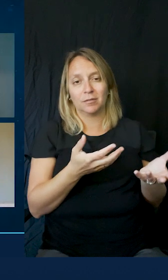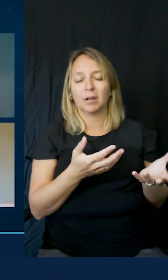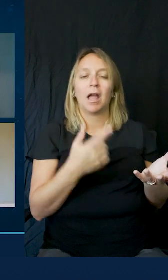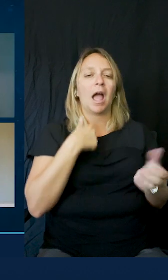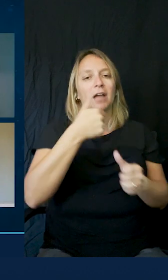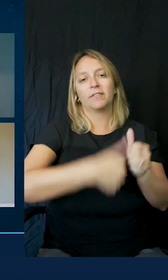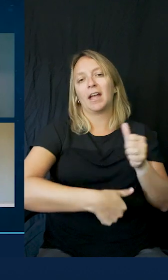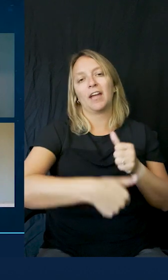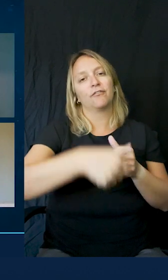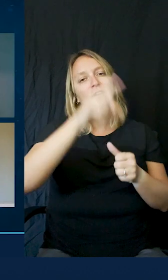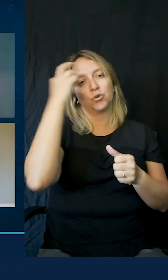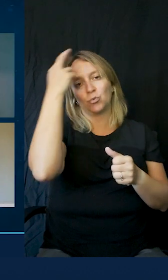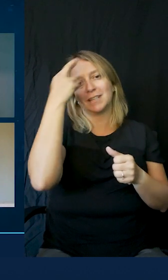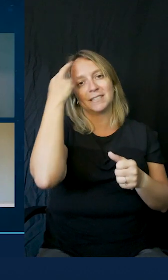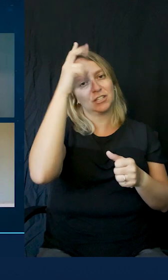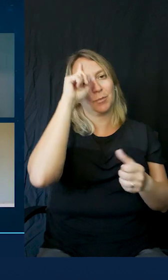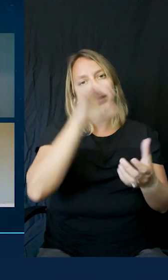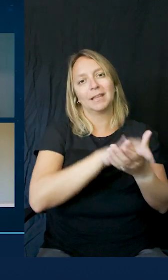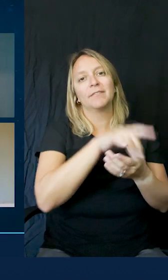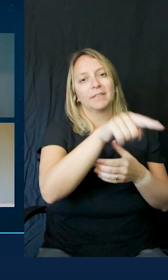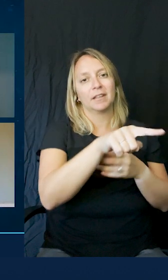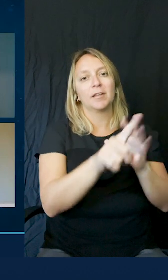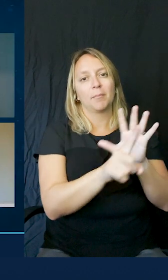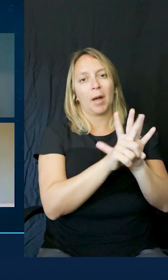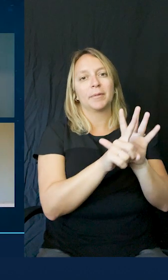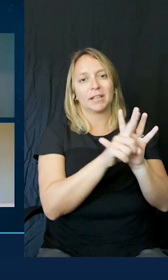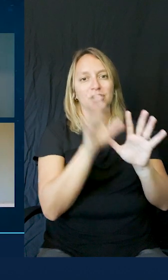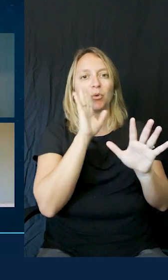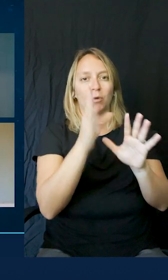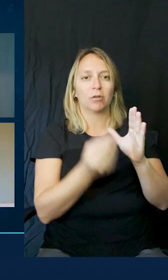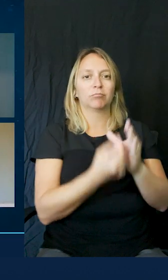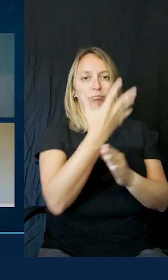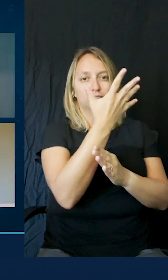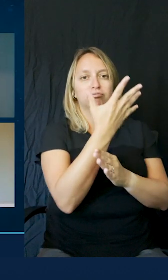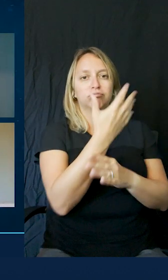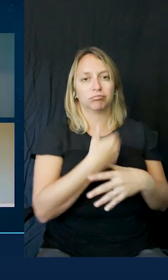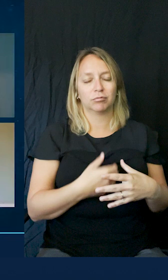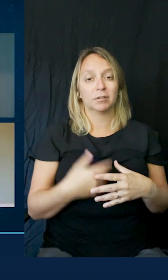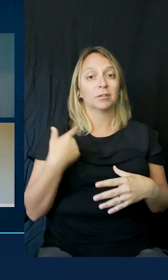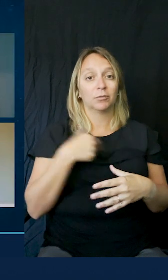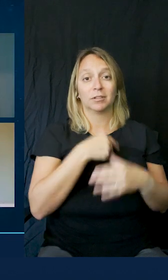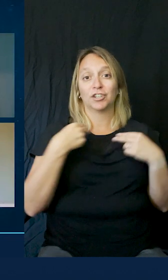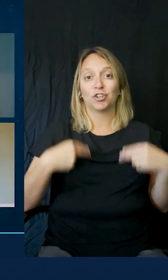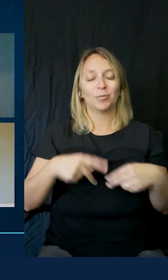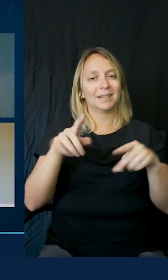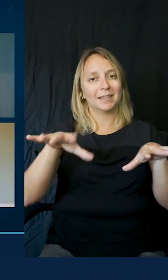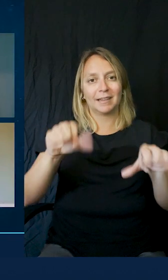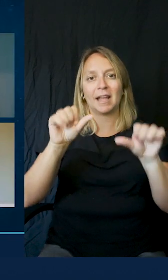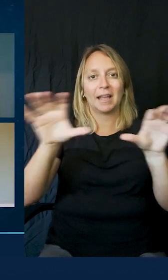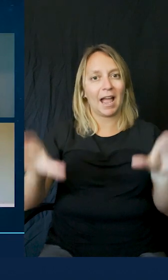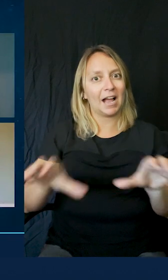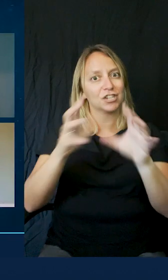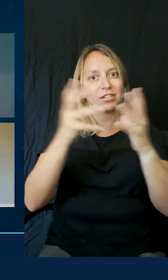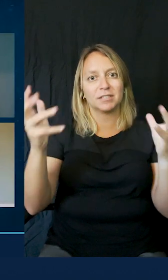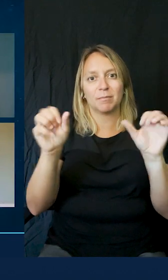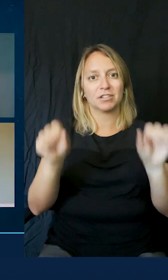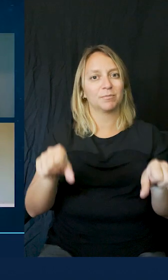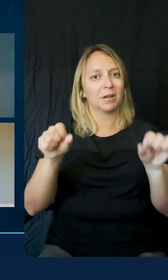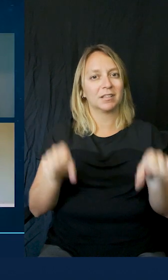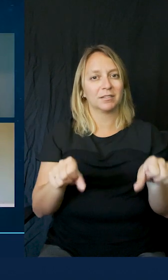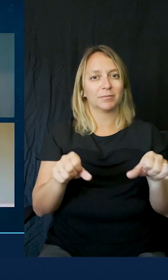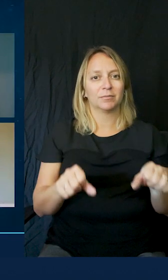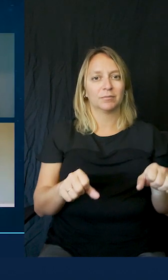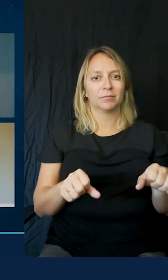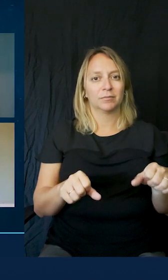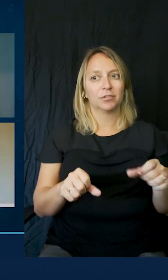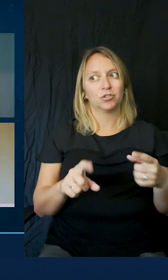this population will rebound. So we humans need to take action as much and as often as possible